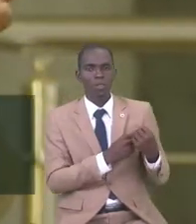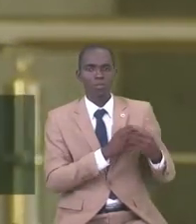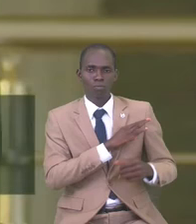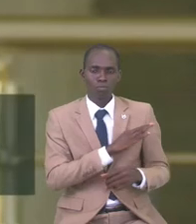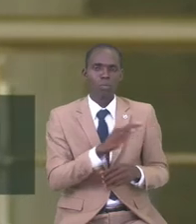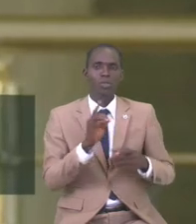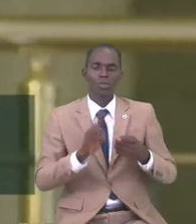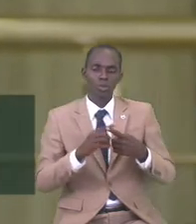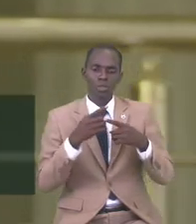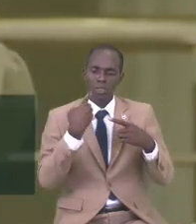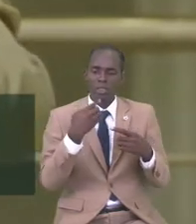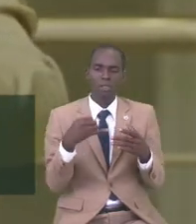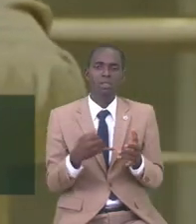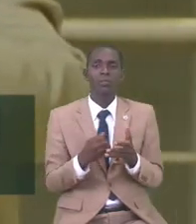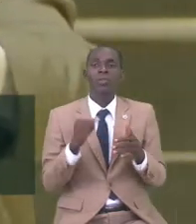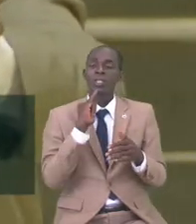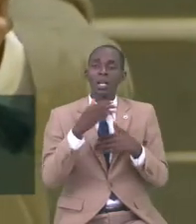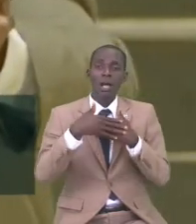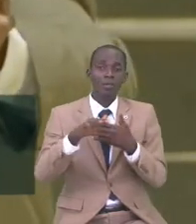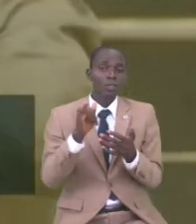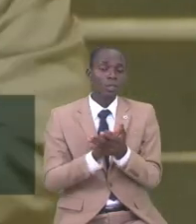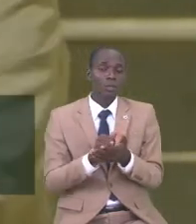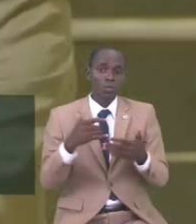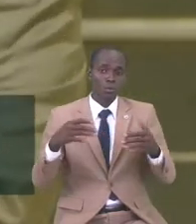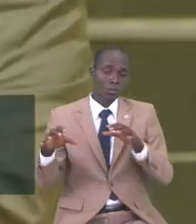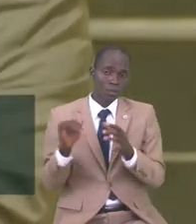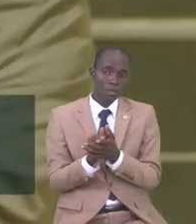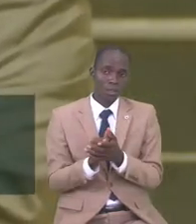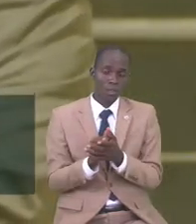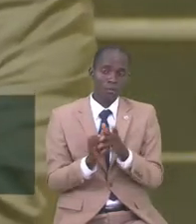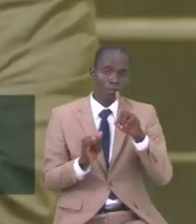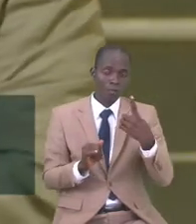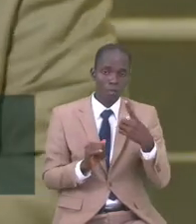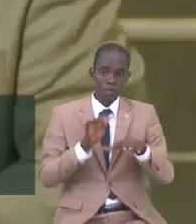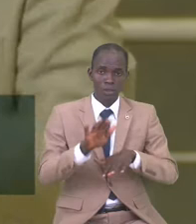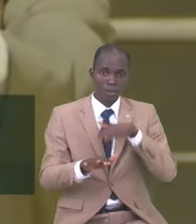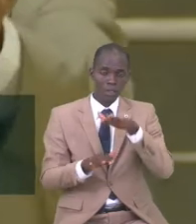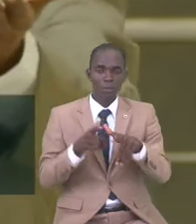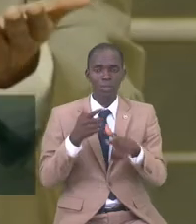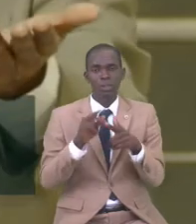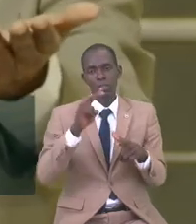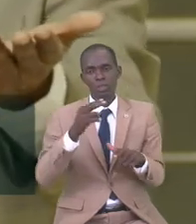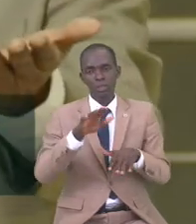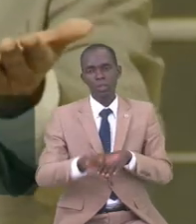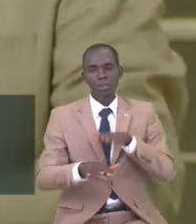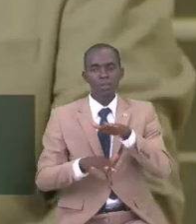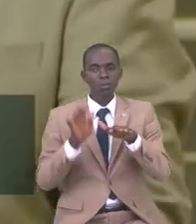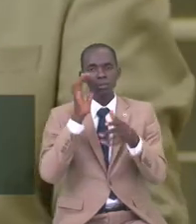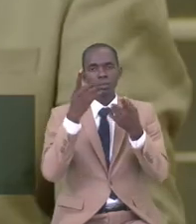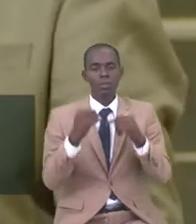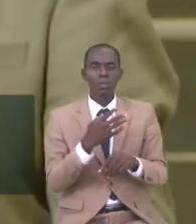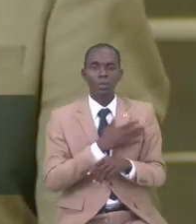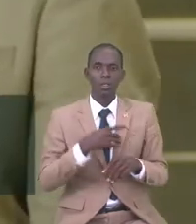deliver that. It is after you have gone that first step, then the second step will come. And the word of the